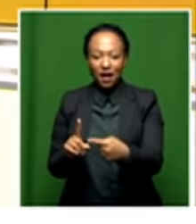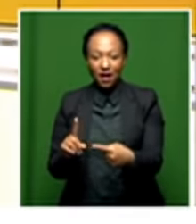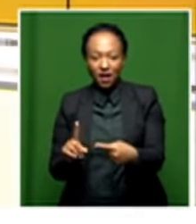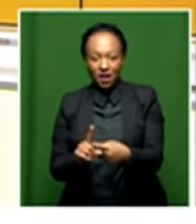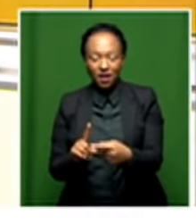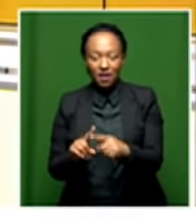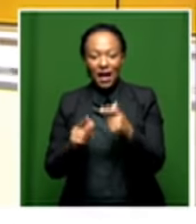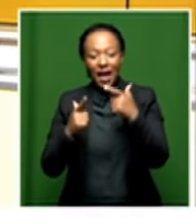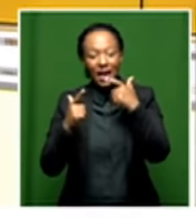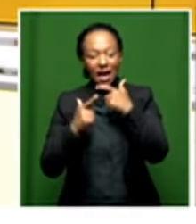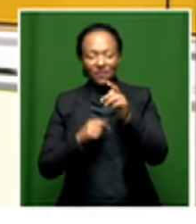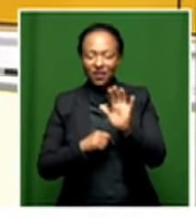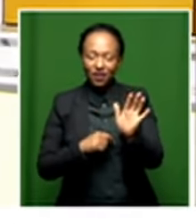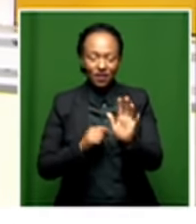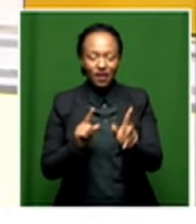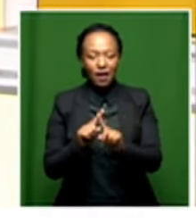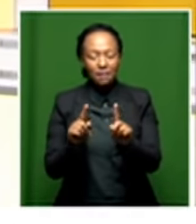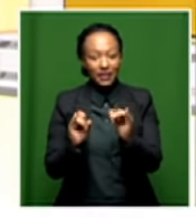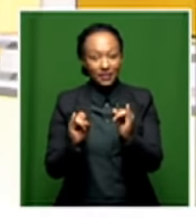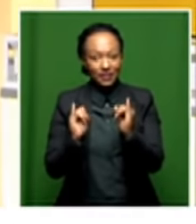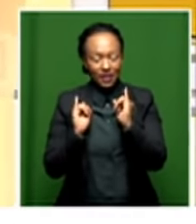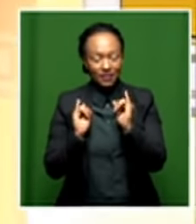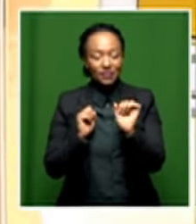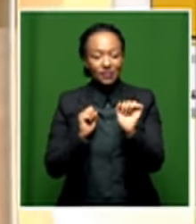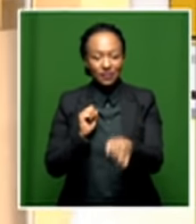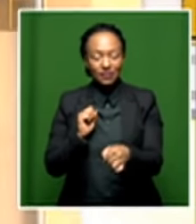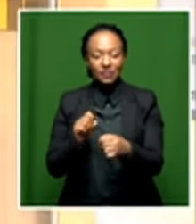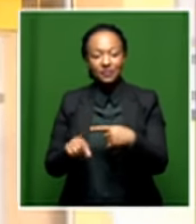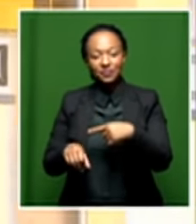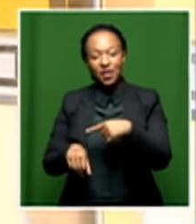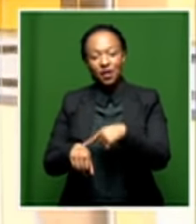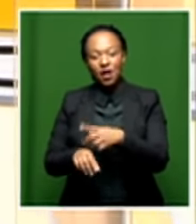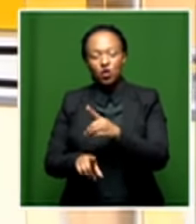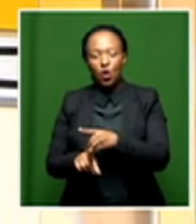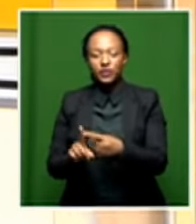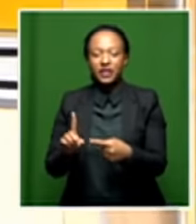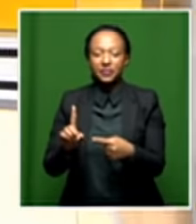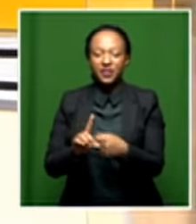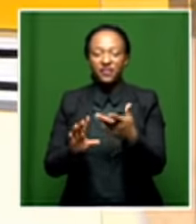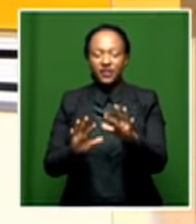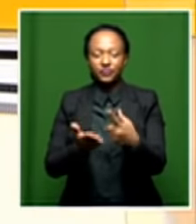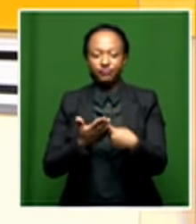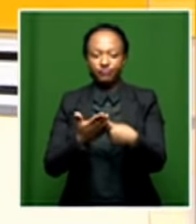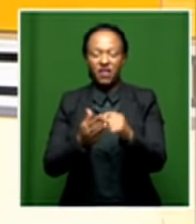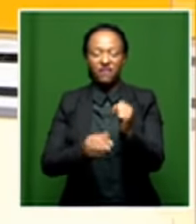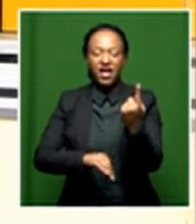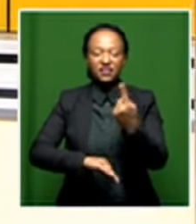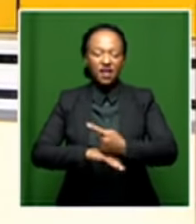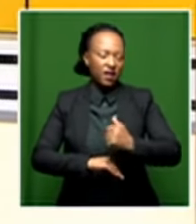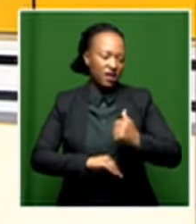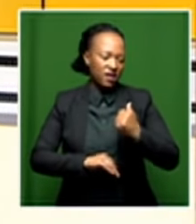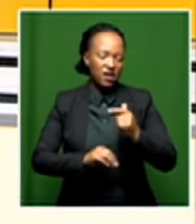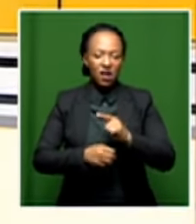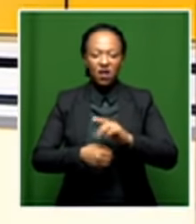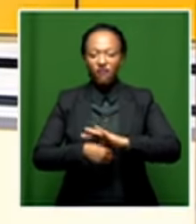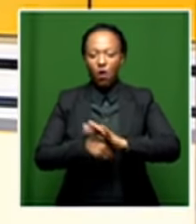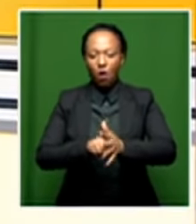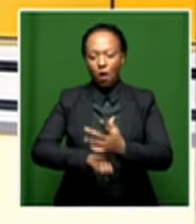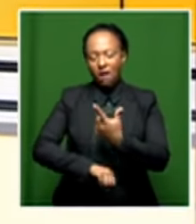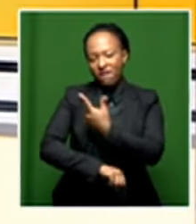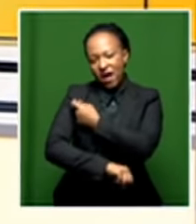a laughing matter, but these are serious things that are taking place. Dr Angelique Coetzee discussing how the first day of the country's mass vaccination